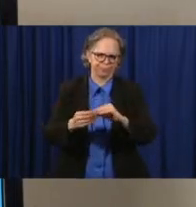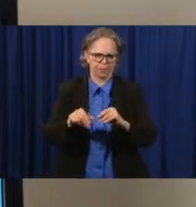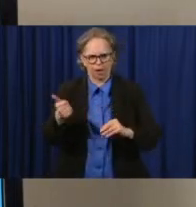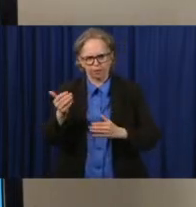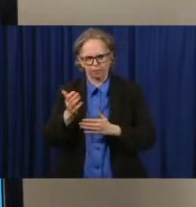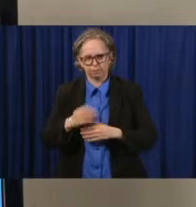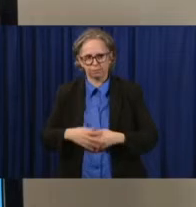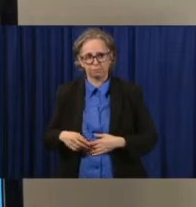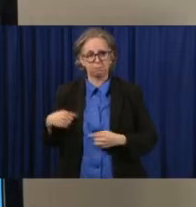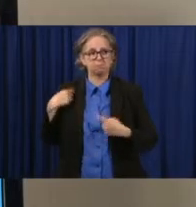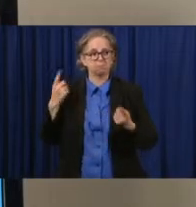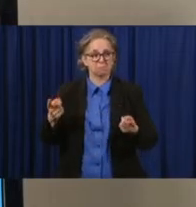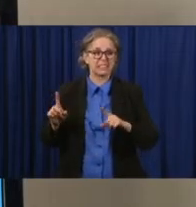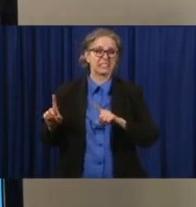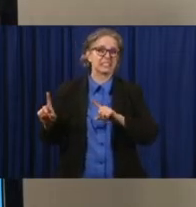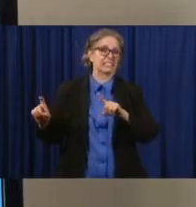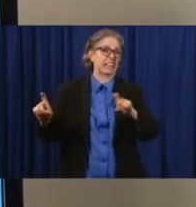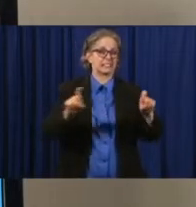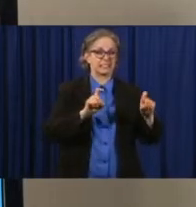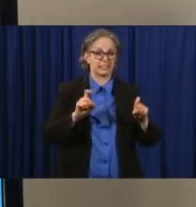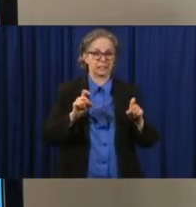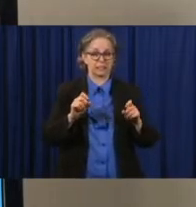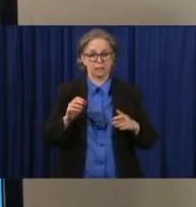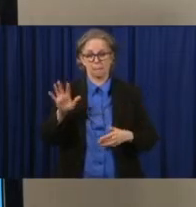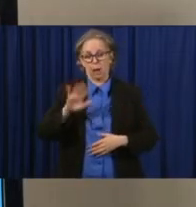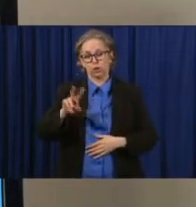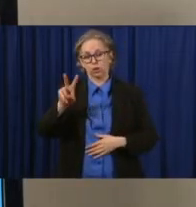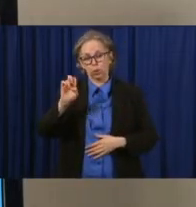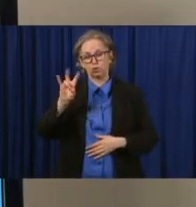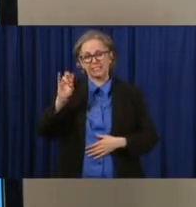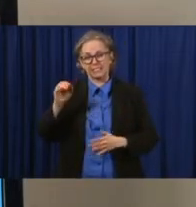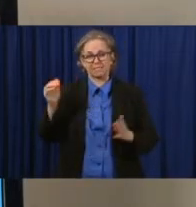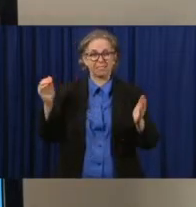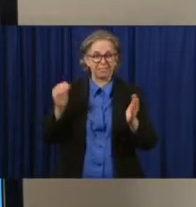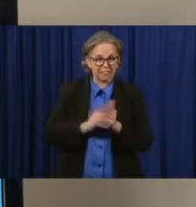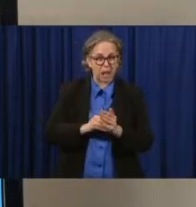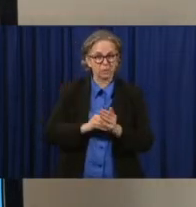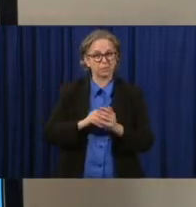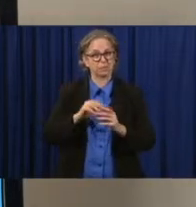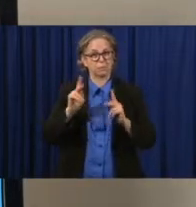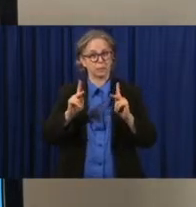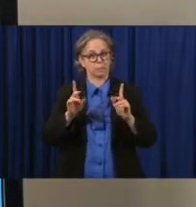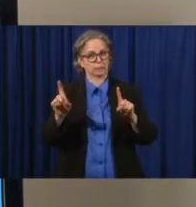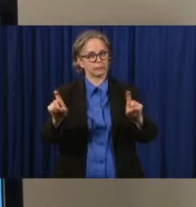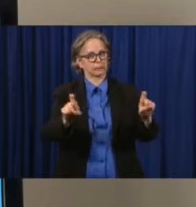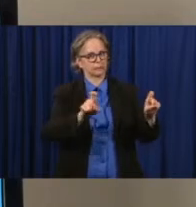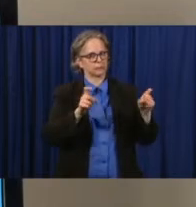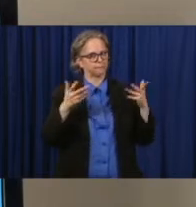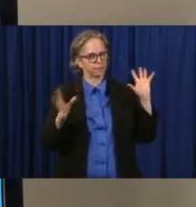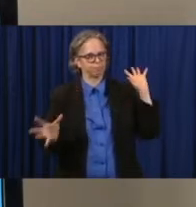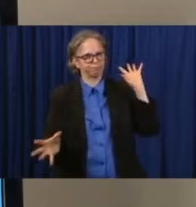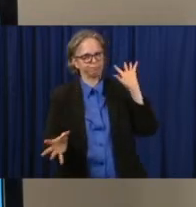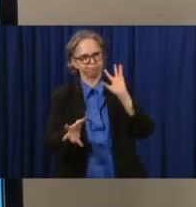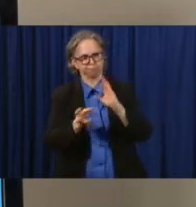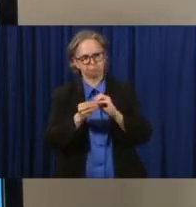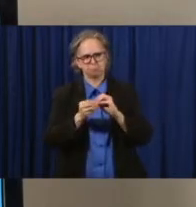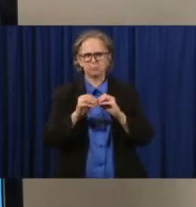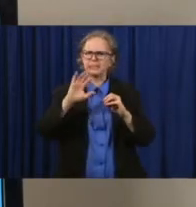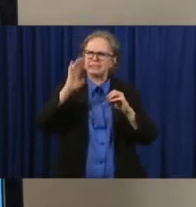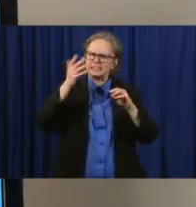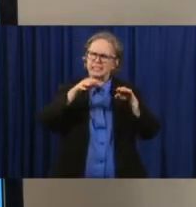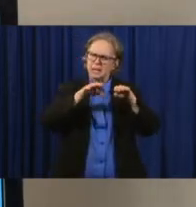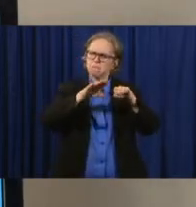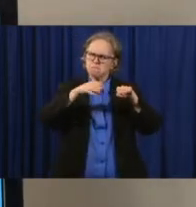now 270,000 in Ohio. We're seeing about the same levels. If we go to the next slide,